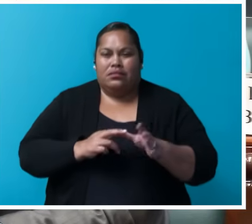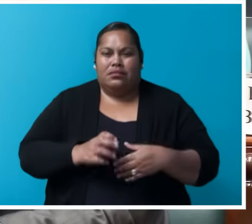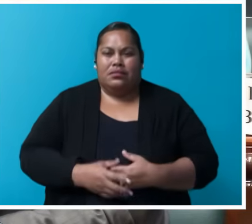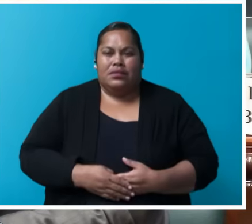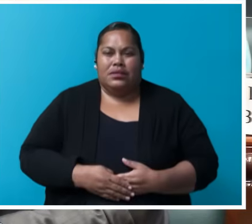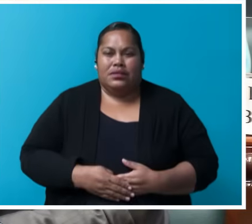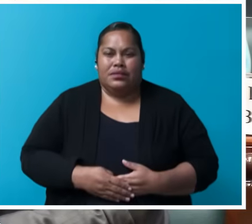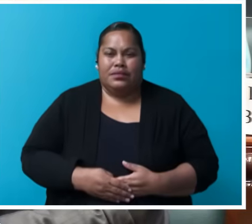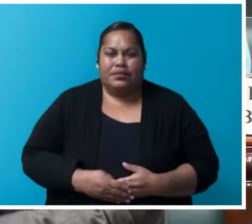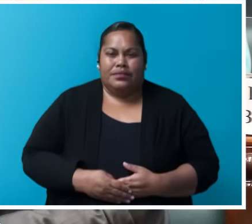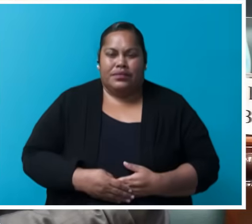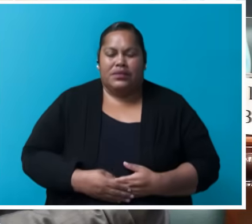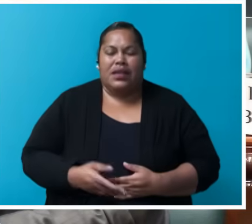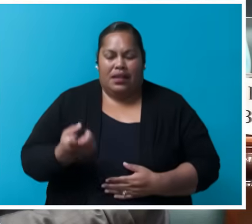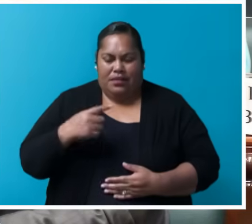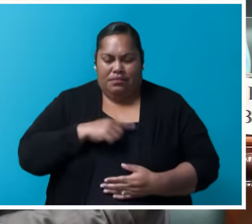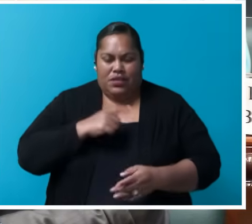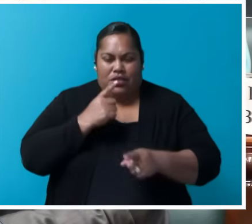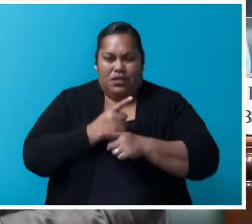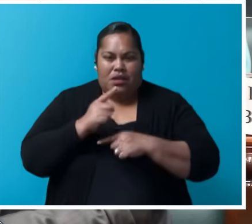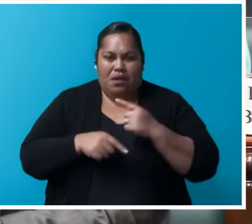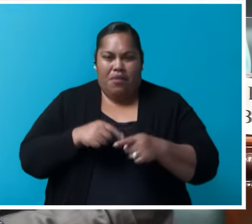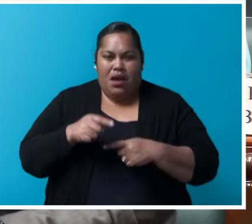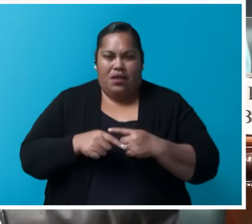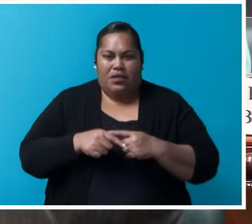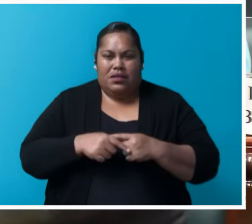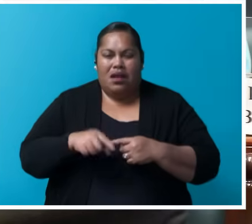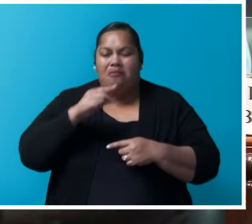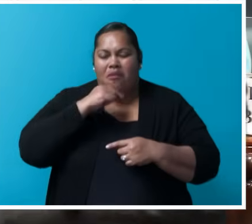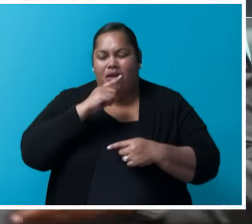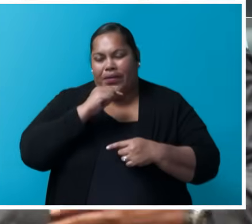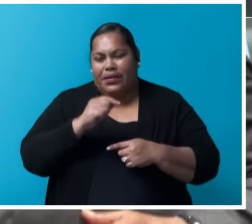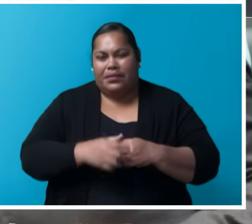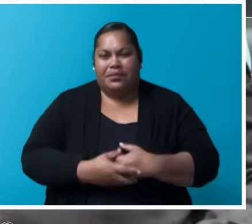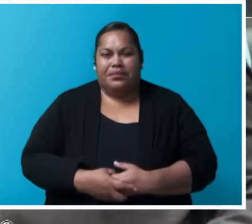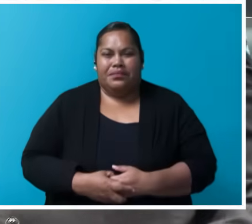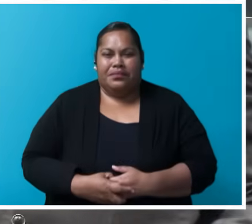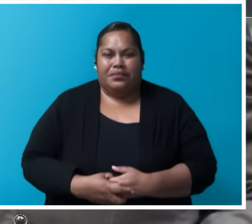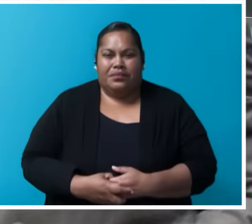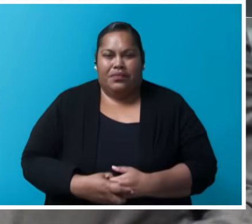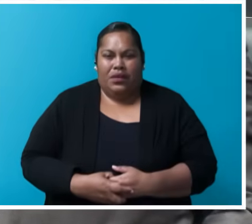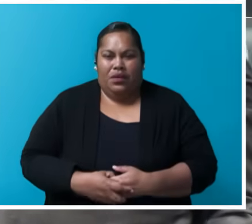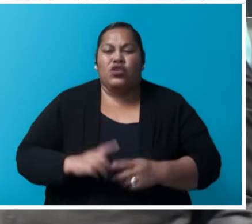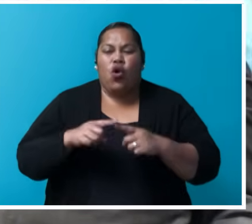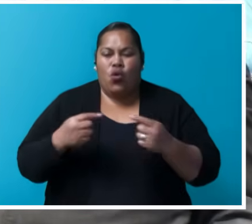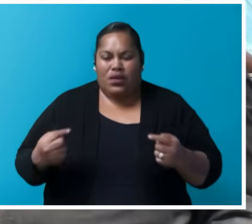Let me talk about higher deficit and borrowings, which is the only thing